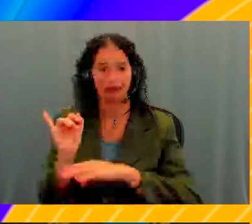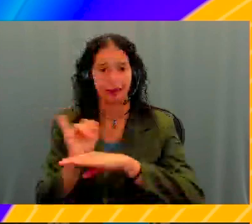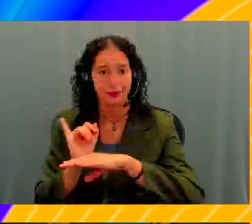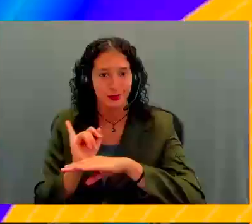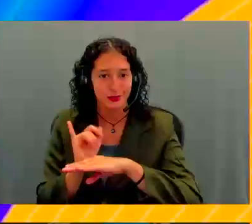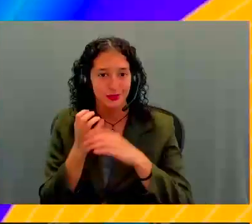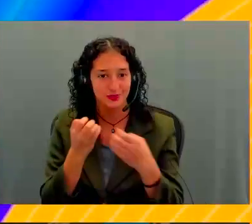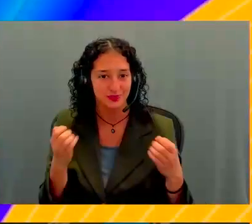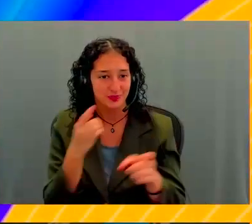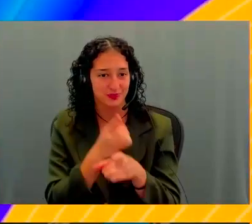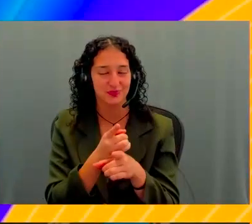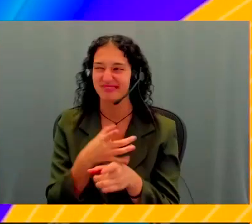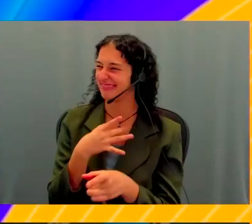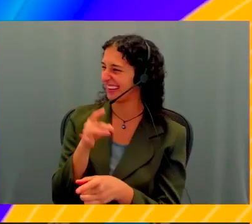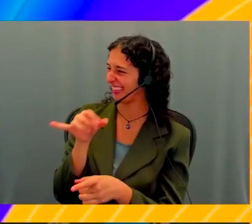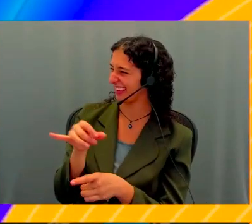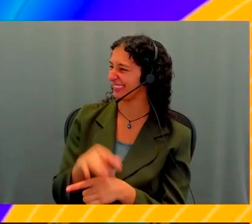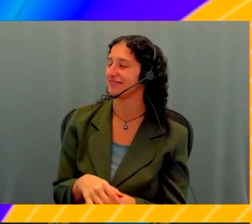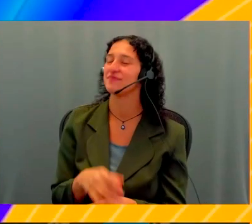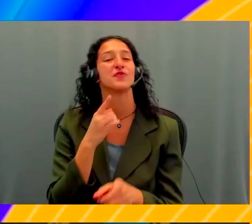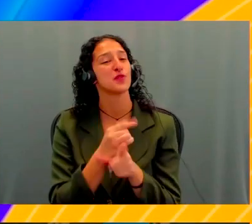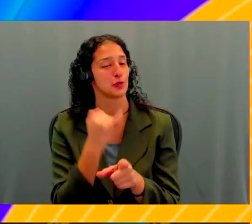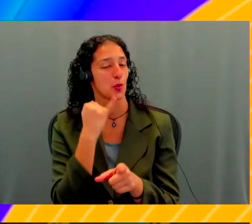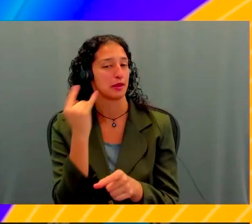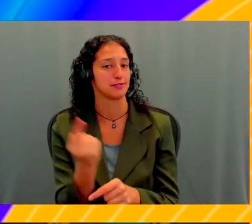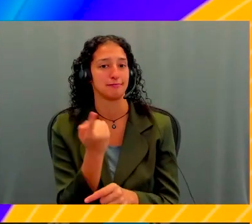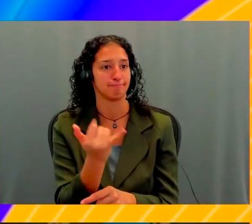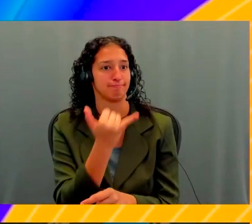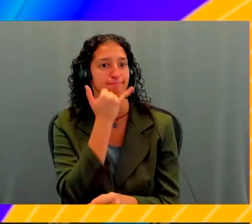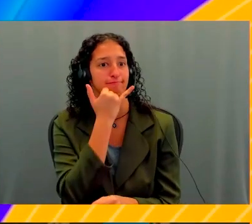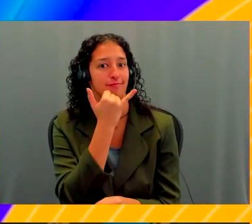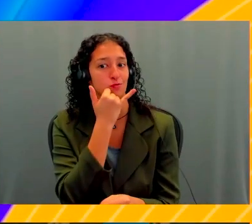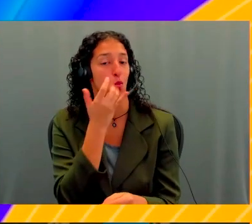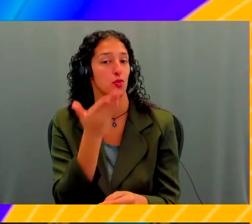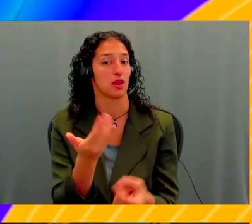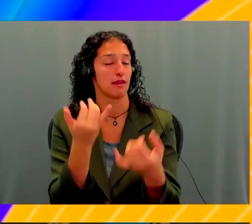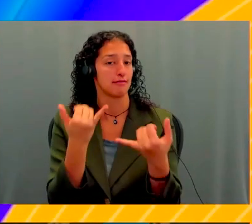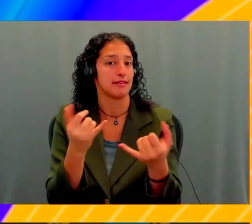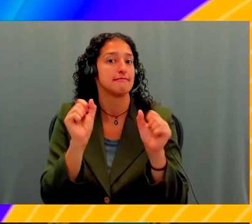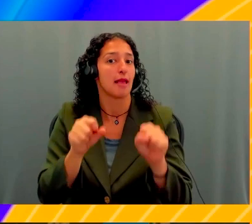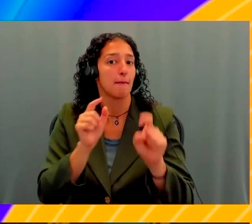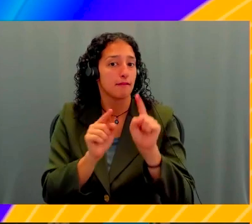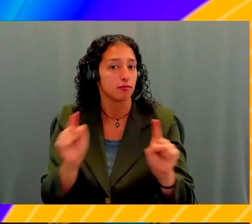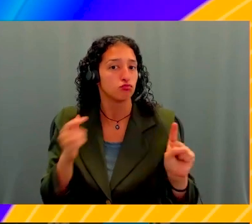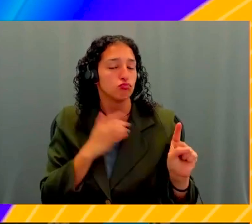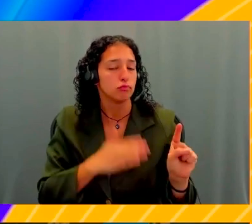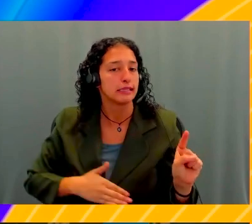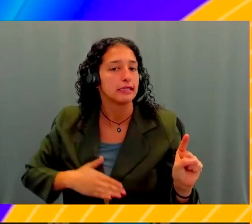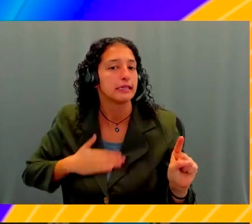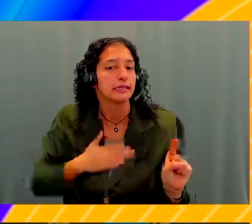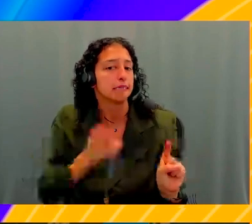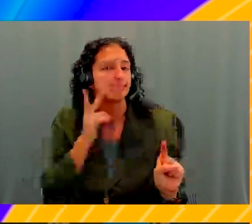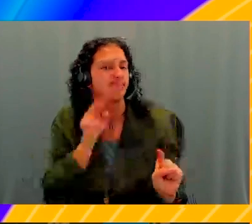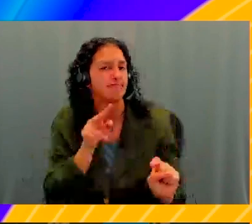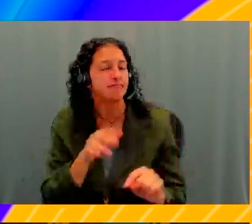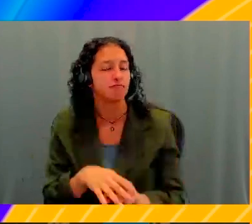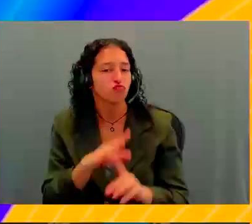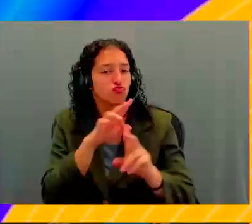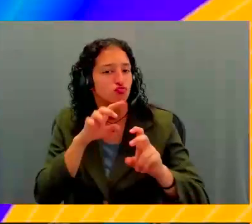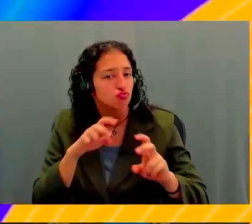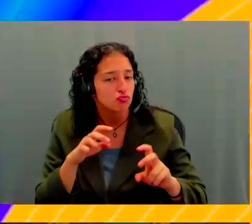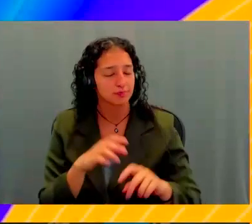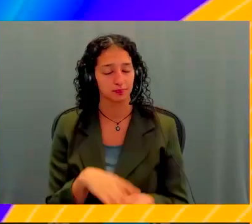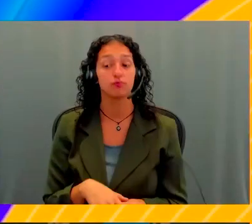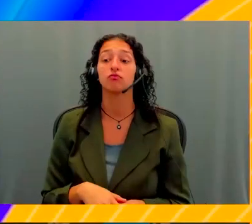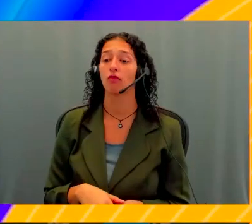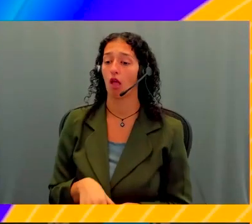okay, something's wrong, it's wrong here, and this could be a variable, please look into it. Wow. And then I can imagine then customers are starting to